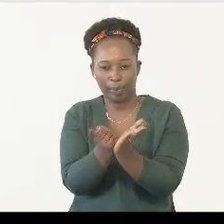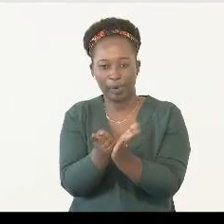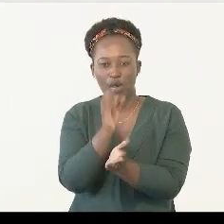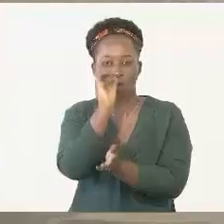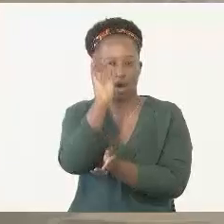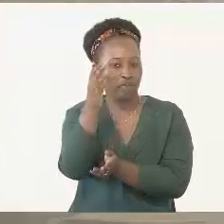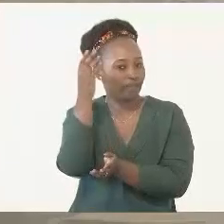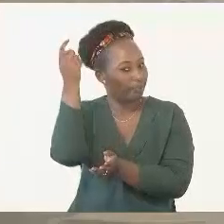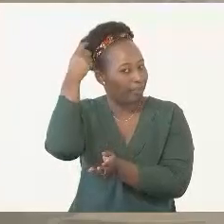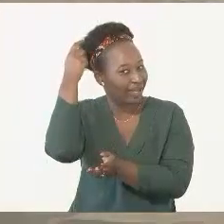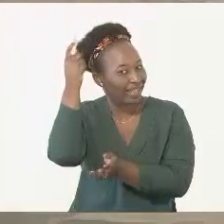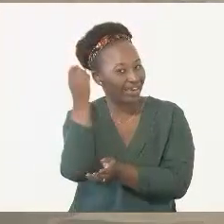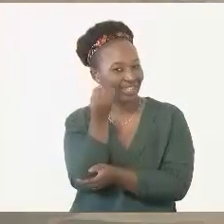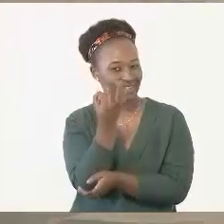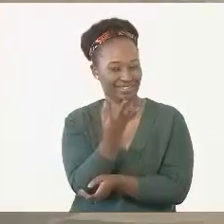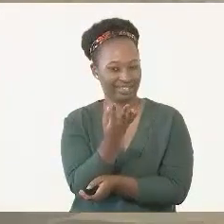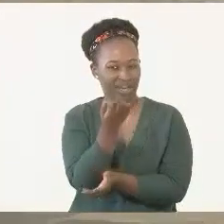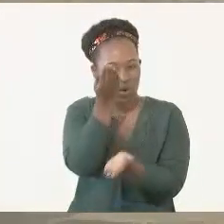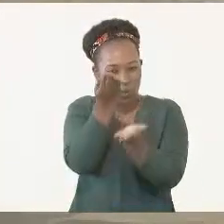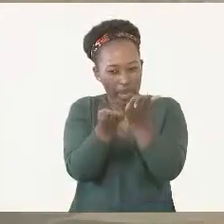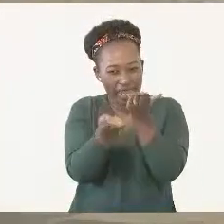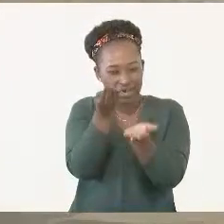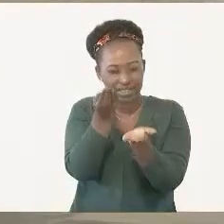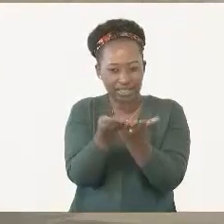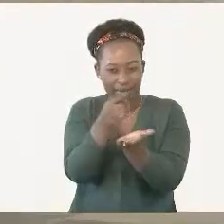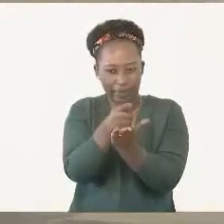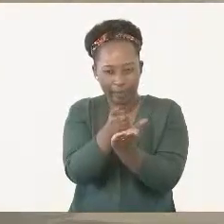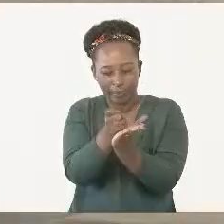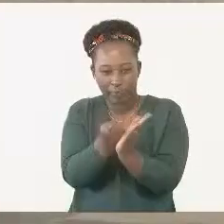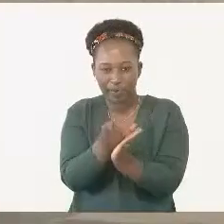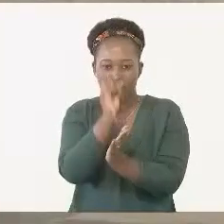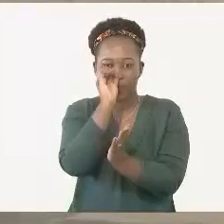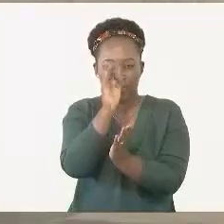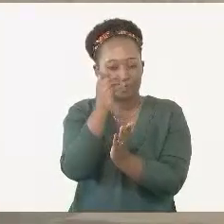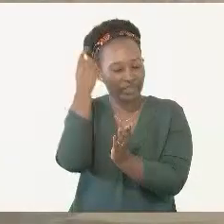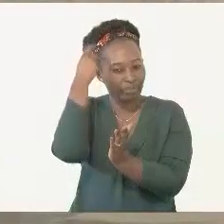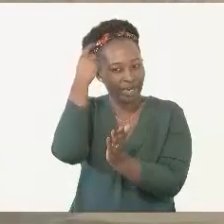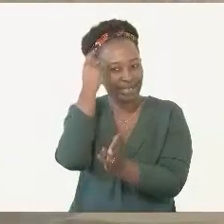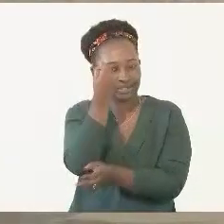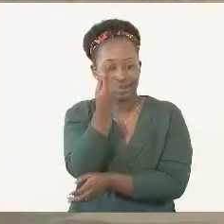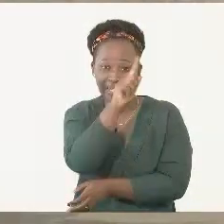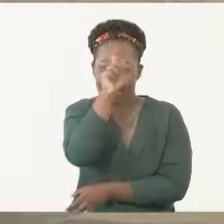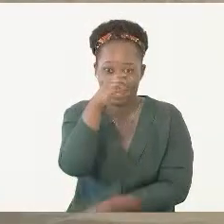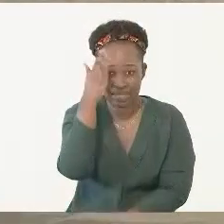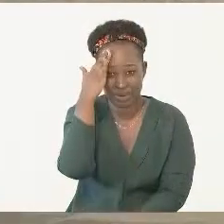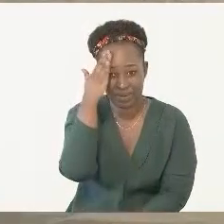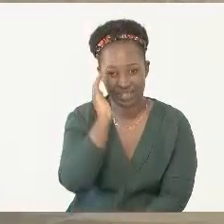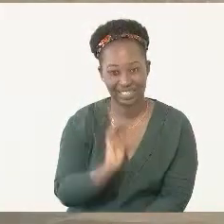the brain? What is the average weight of the brain? Do you know it?